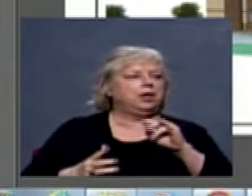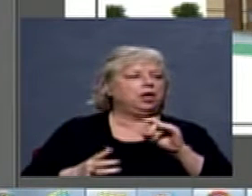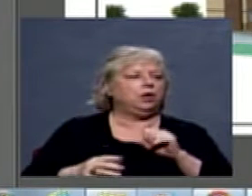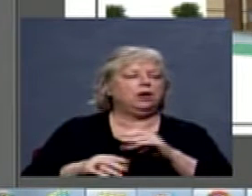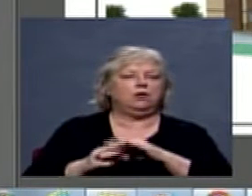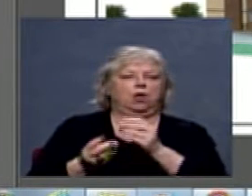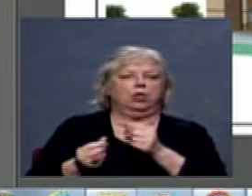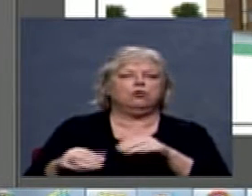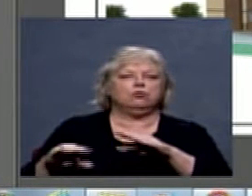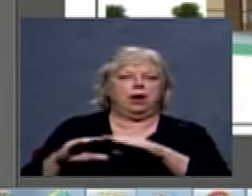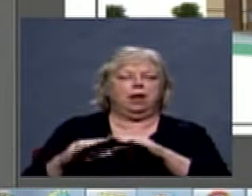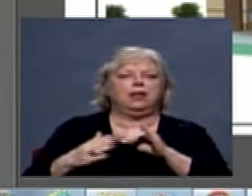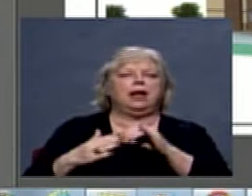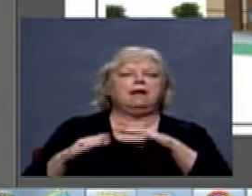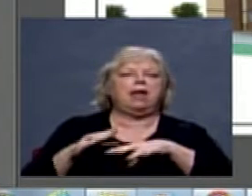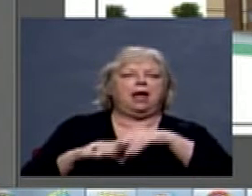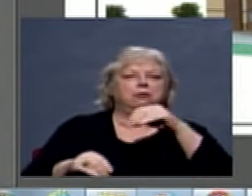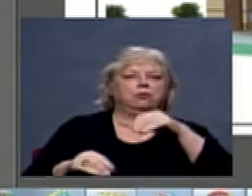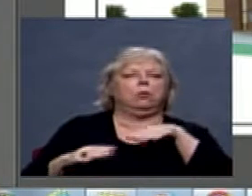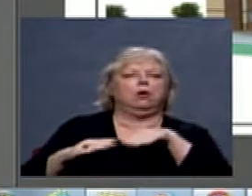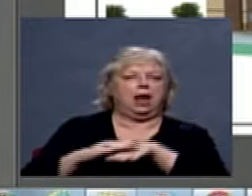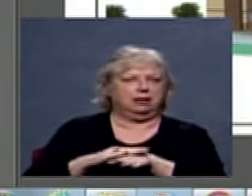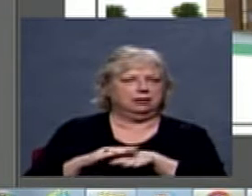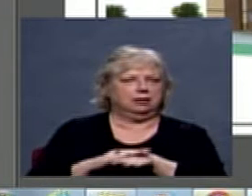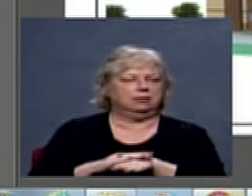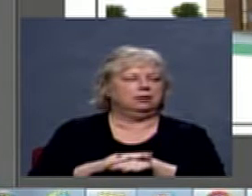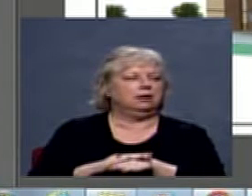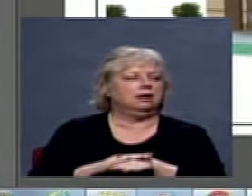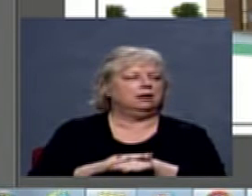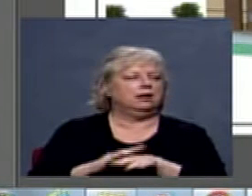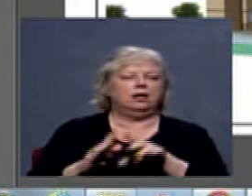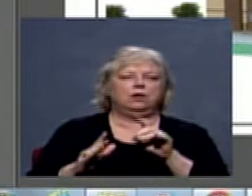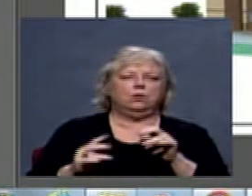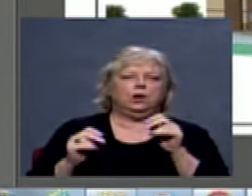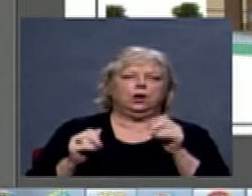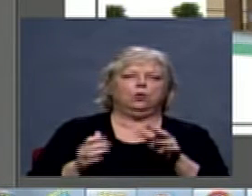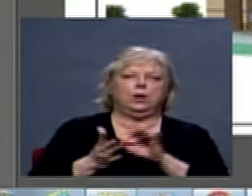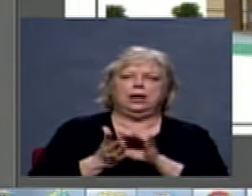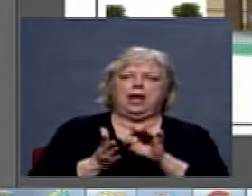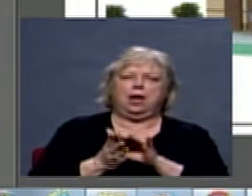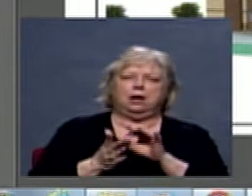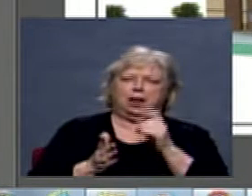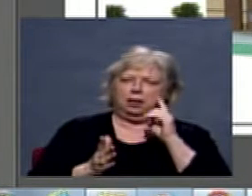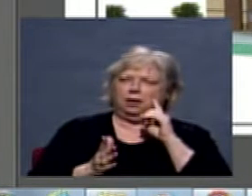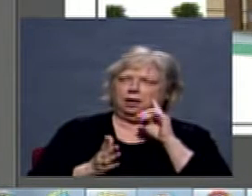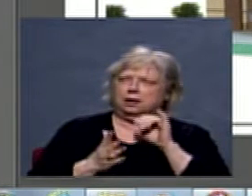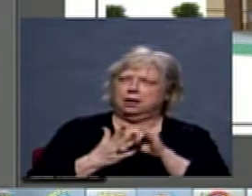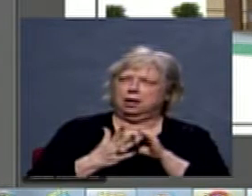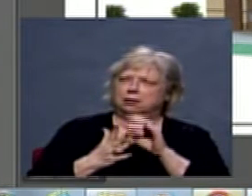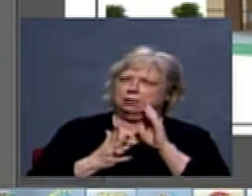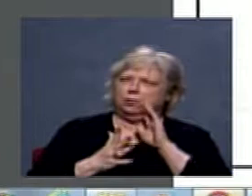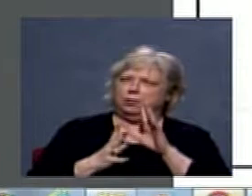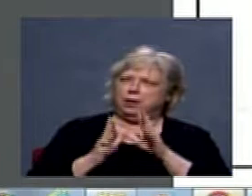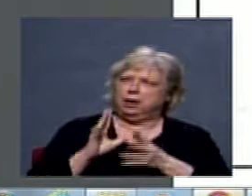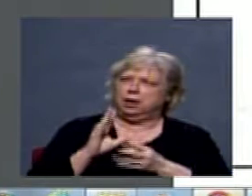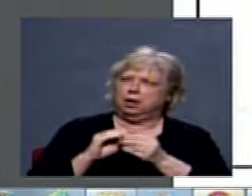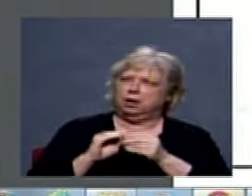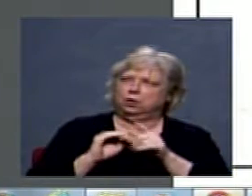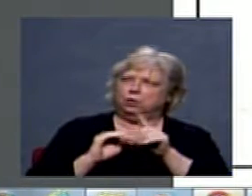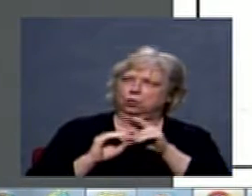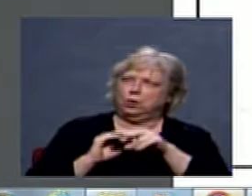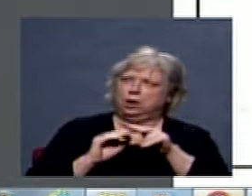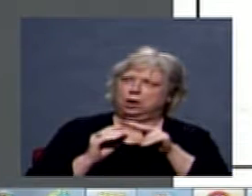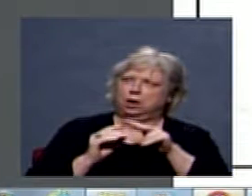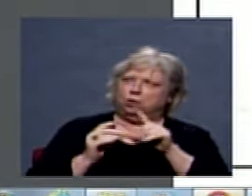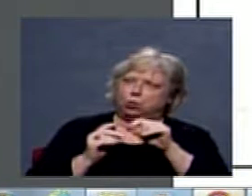level that have outdoor access. Doing a quick count off the site plan, I think that's going to be 20 to